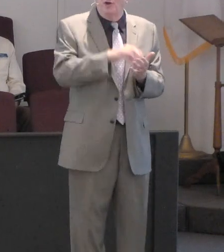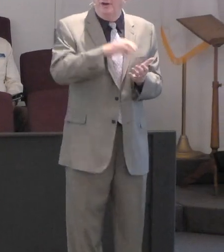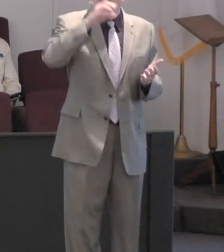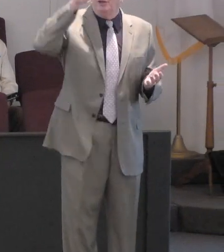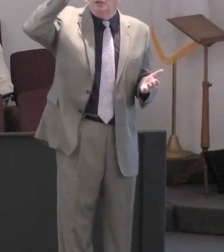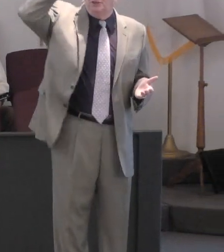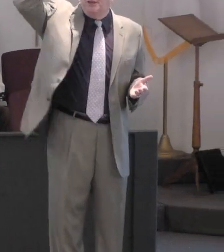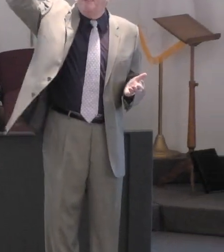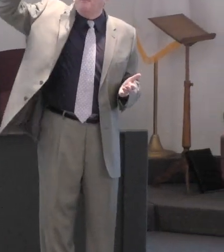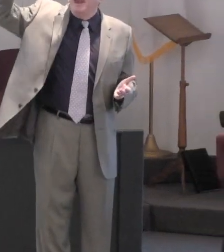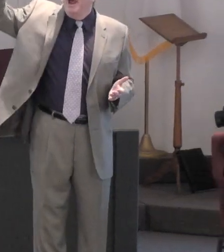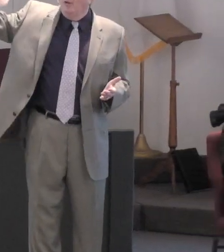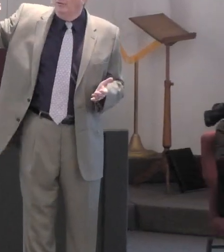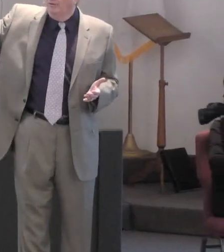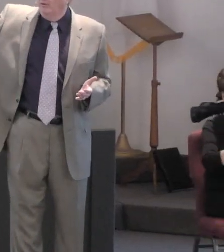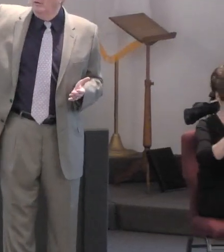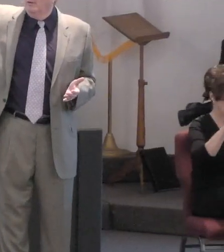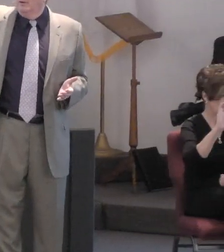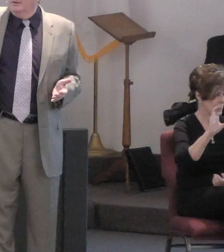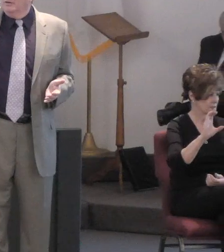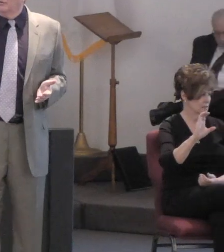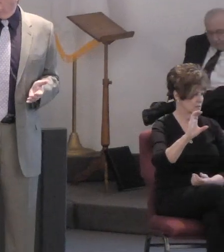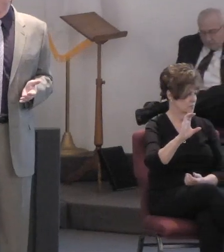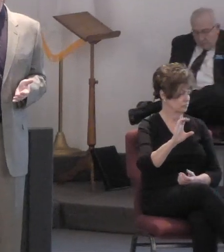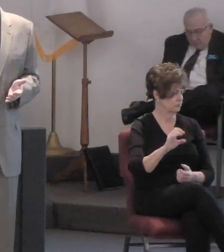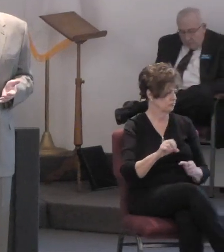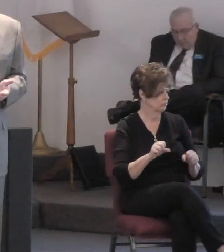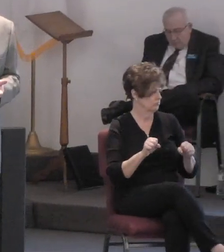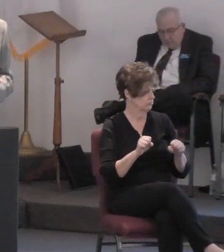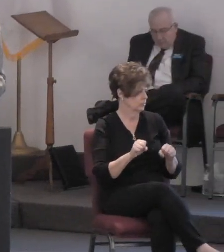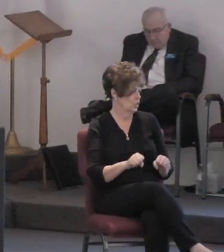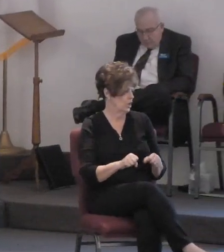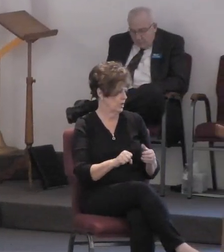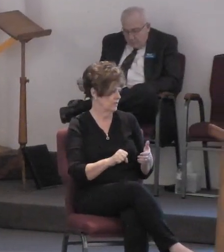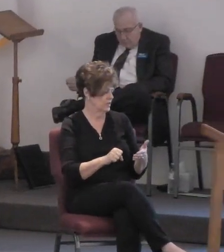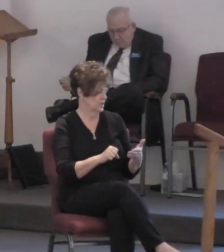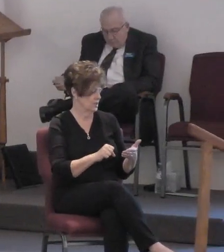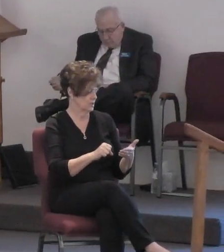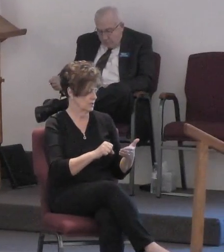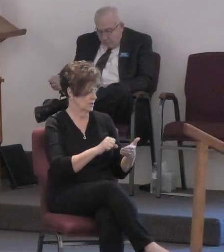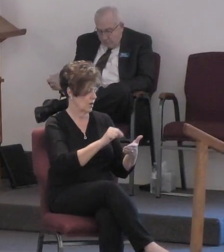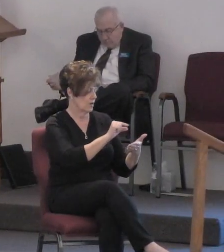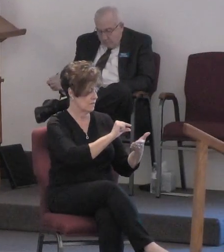Christ could have just skipped down to verse